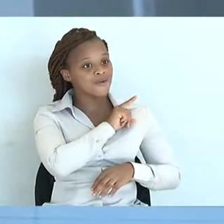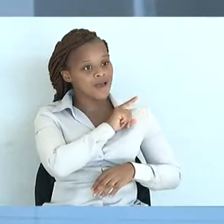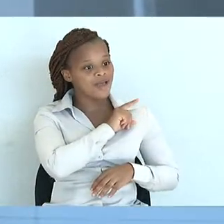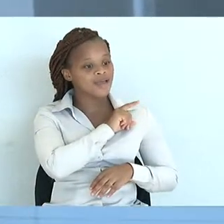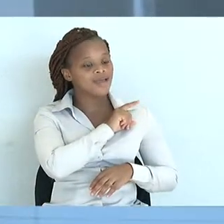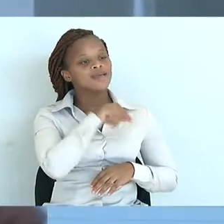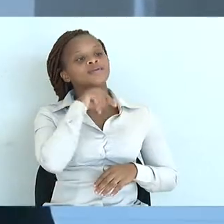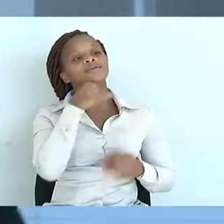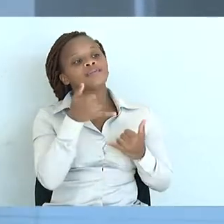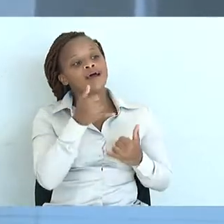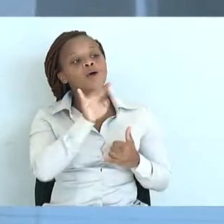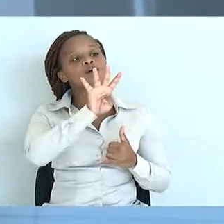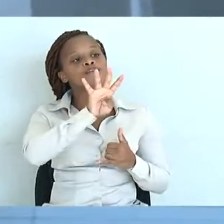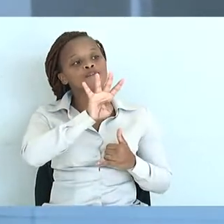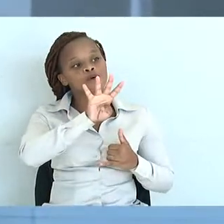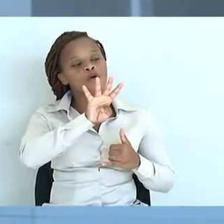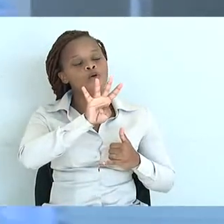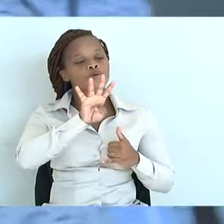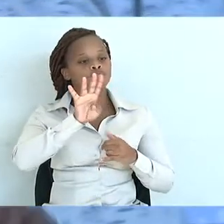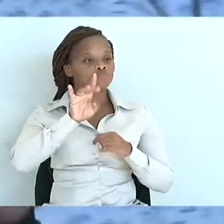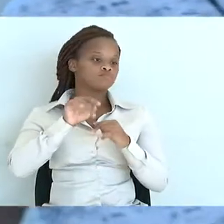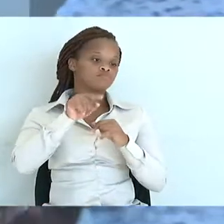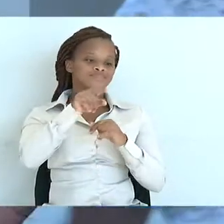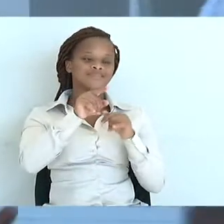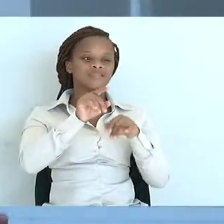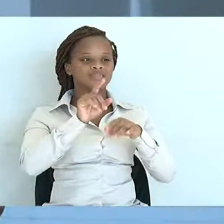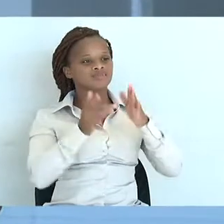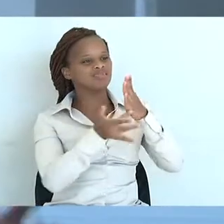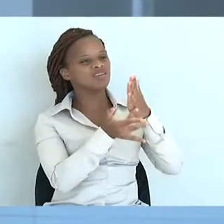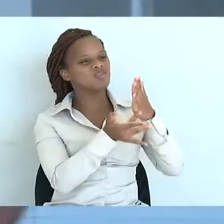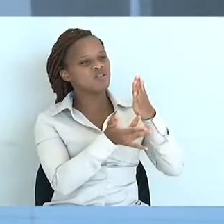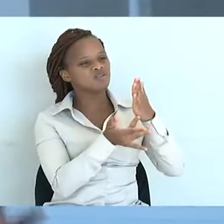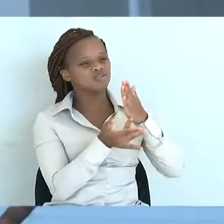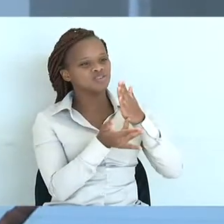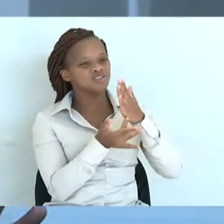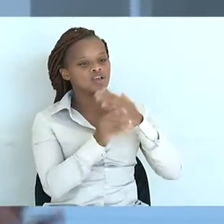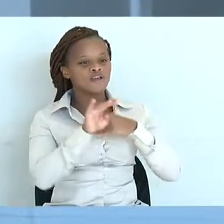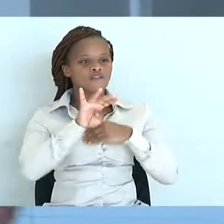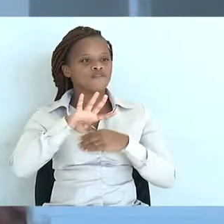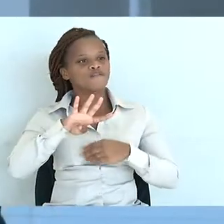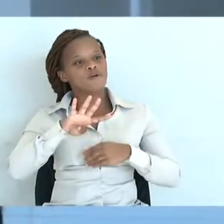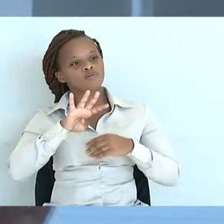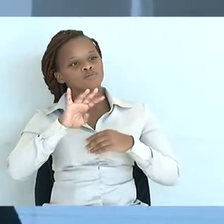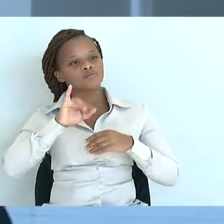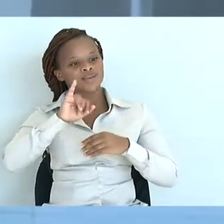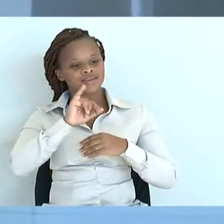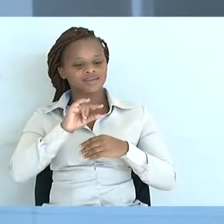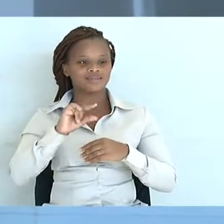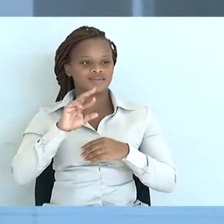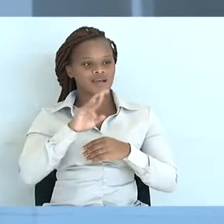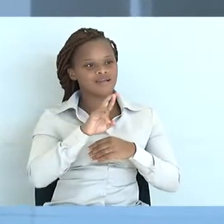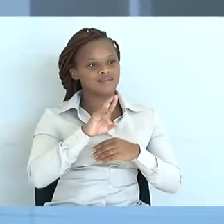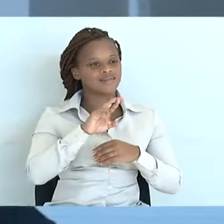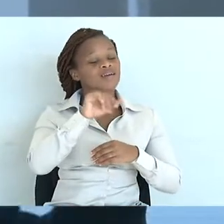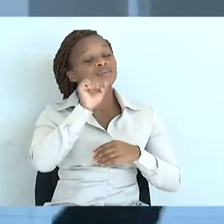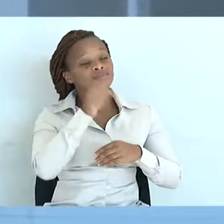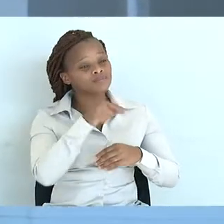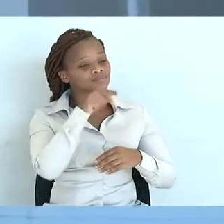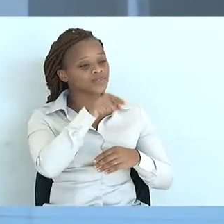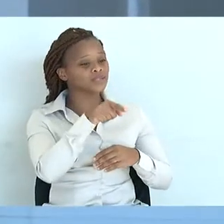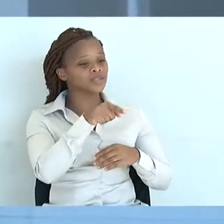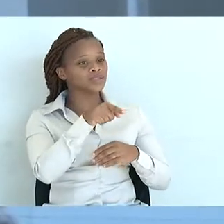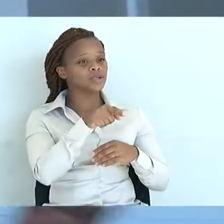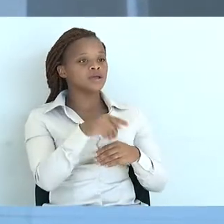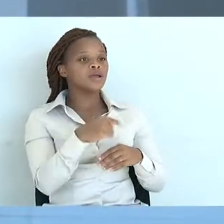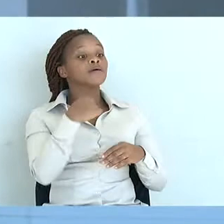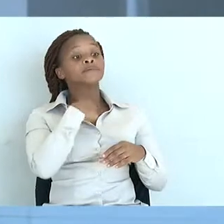industrial revolution, and my greatest concern is that black people, the only time they get to access a computer is at a varsity